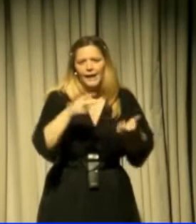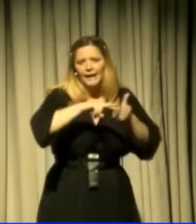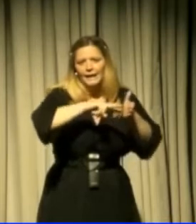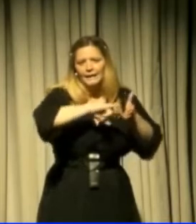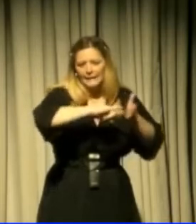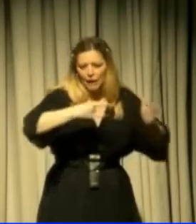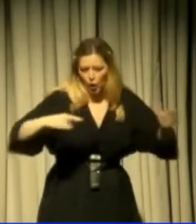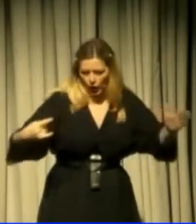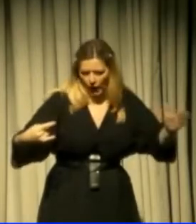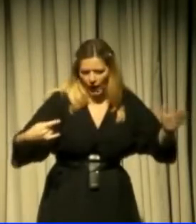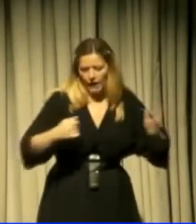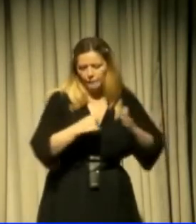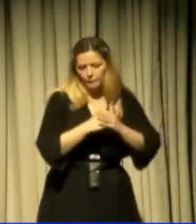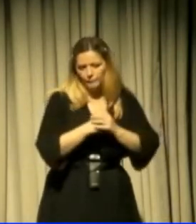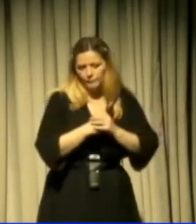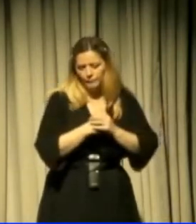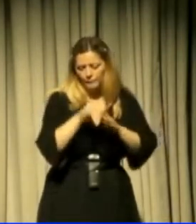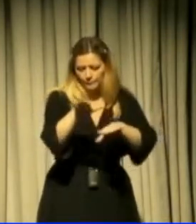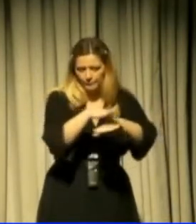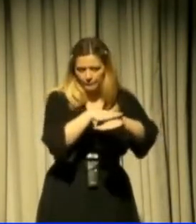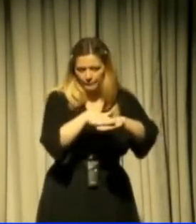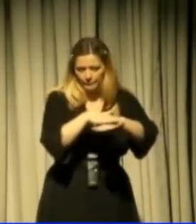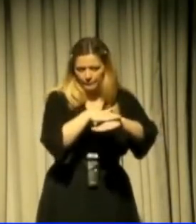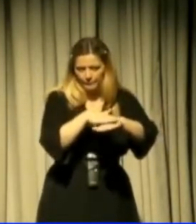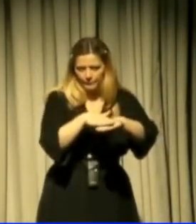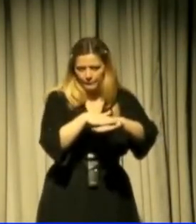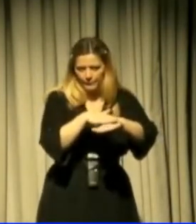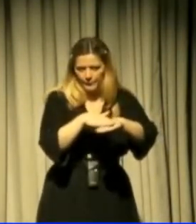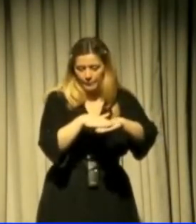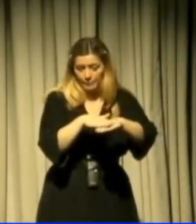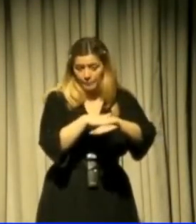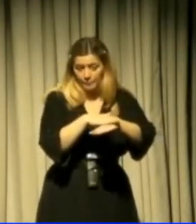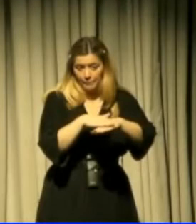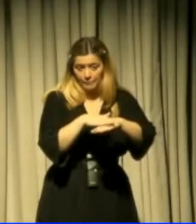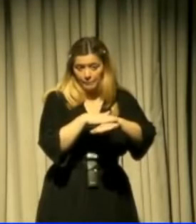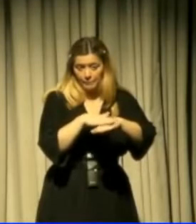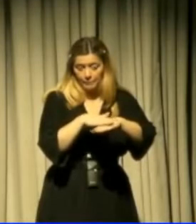And this one will be the same. All right.